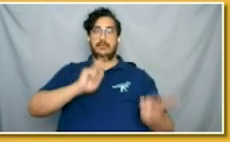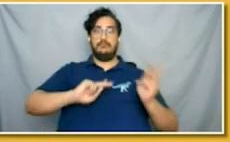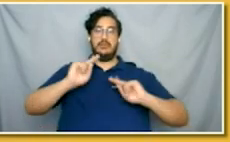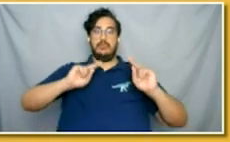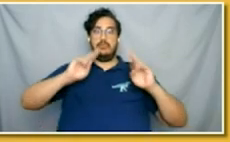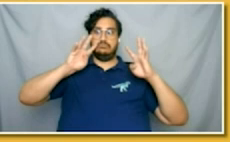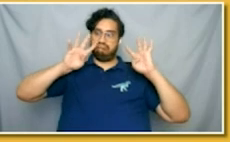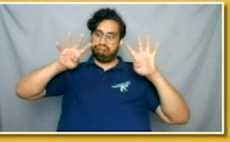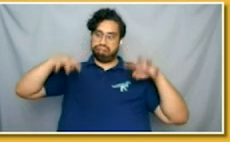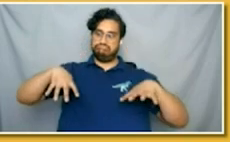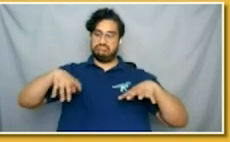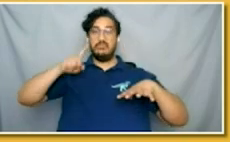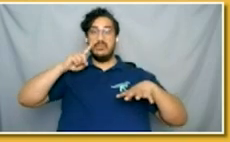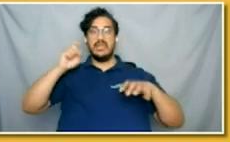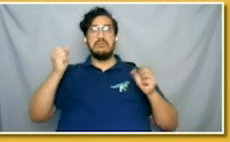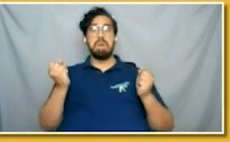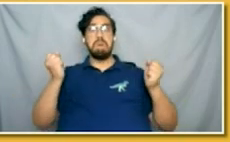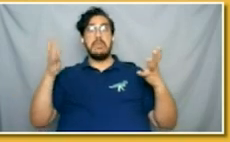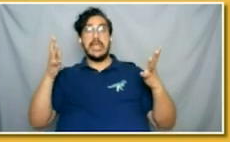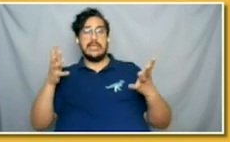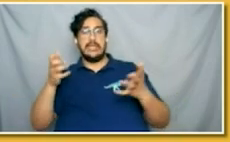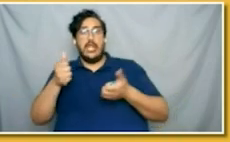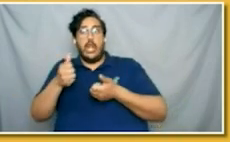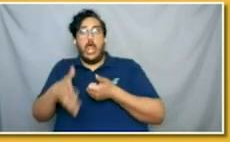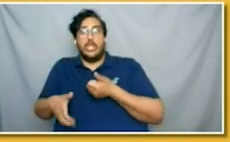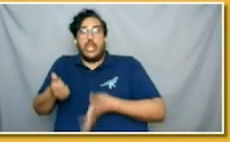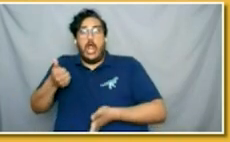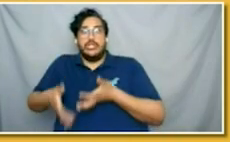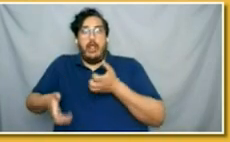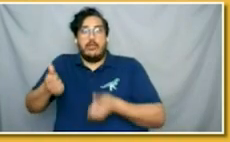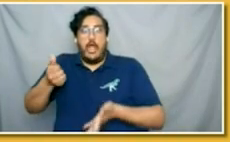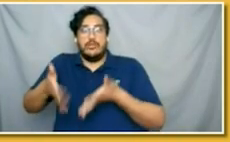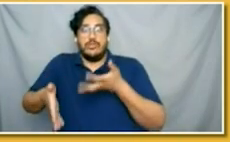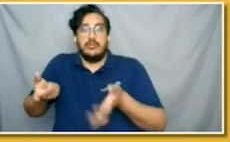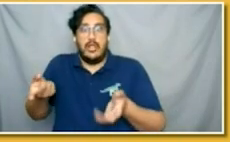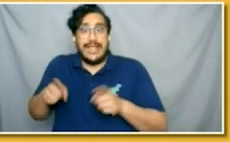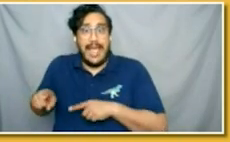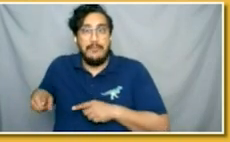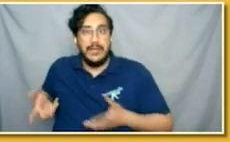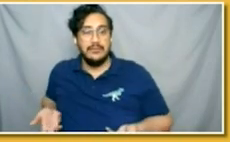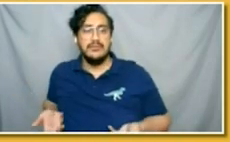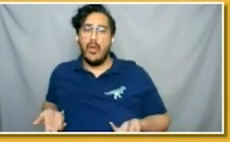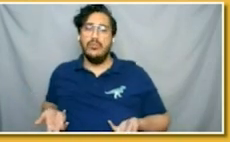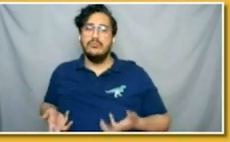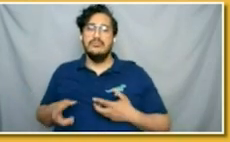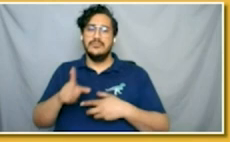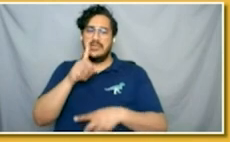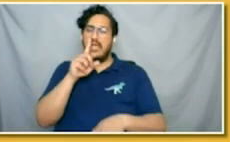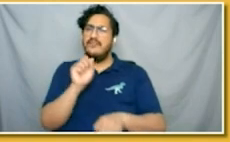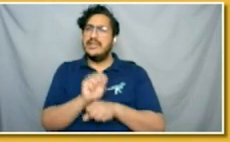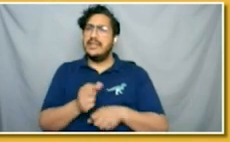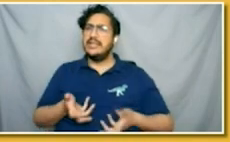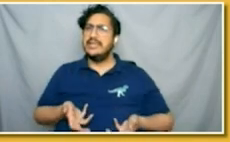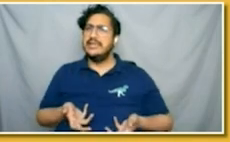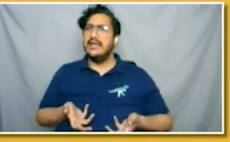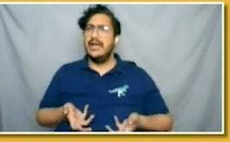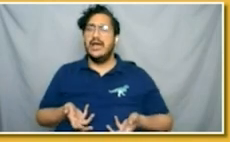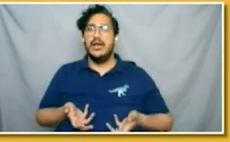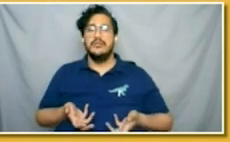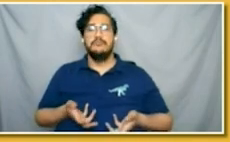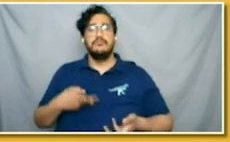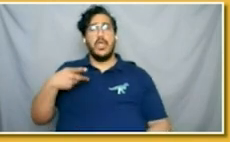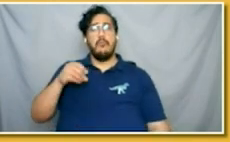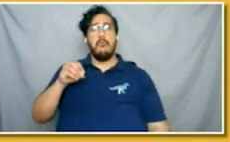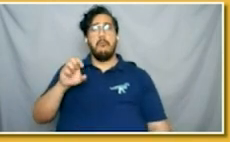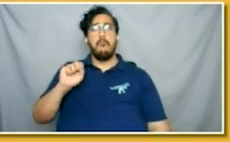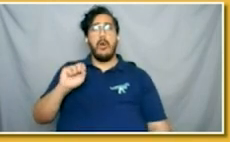losses piling up that are based on this law. So, you know, definitely, you know, the Postmaster General has an interest in this